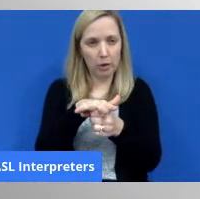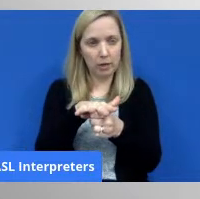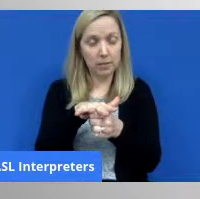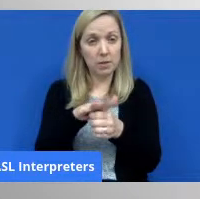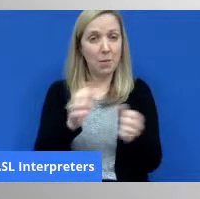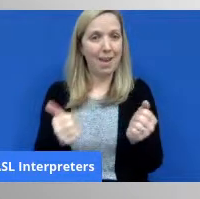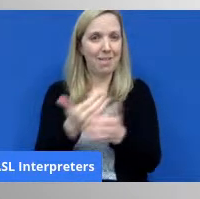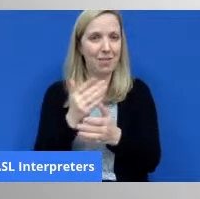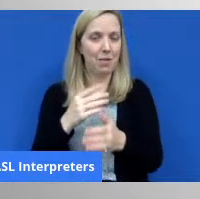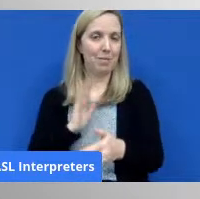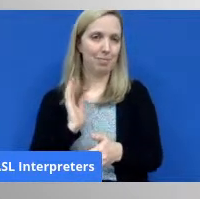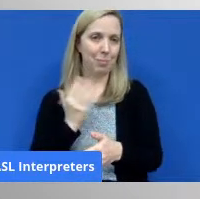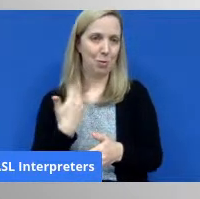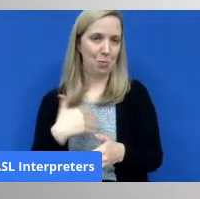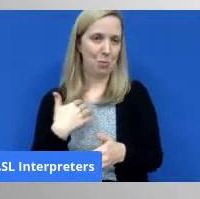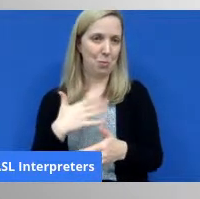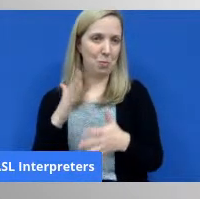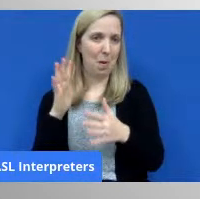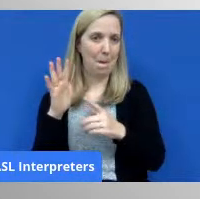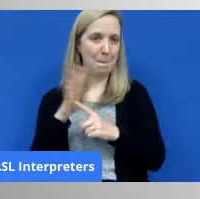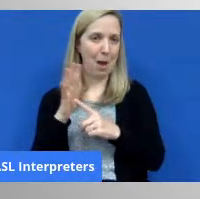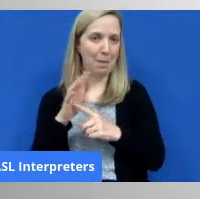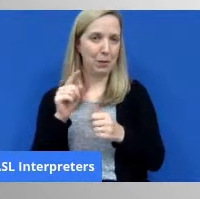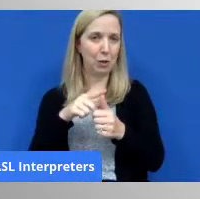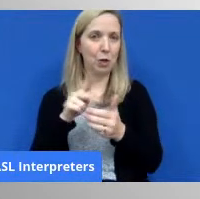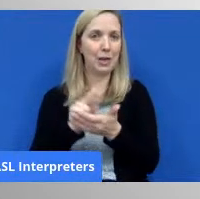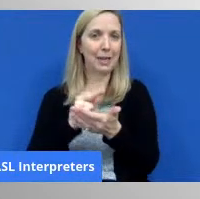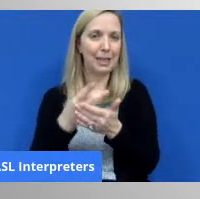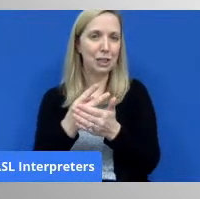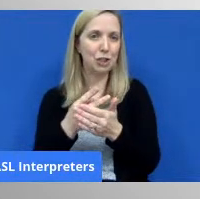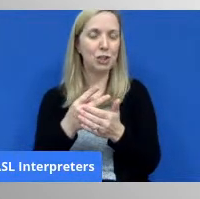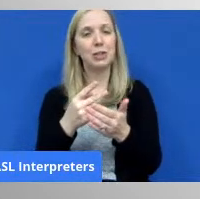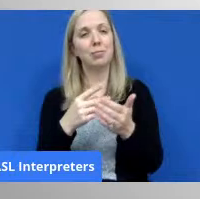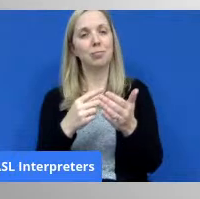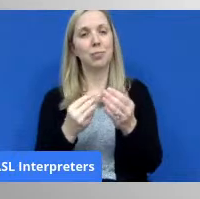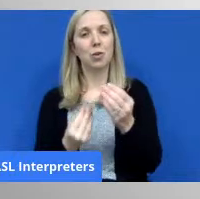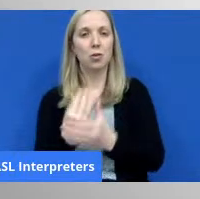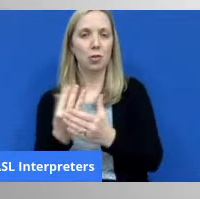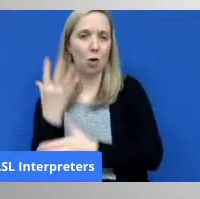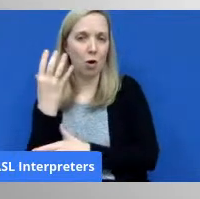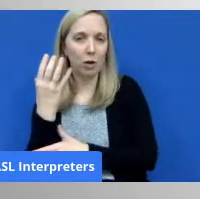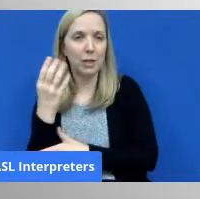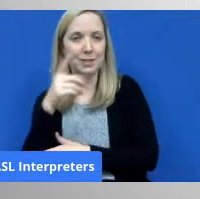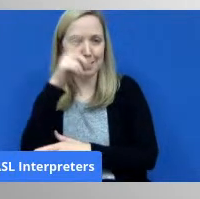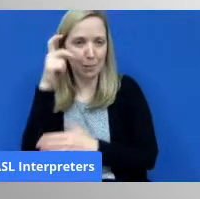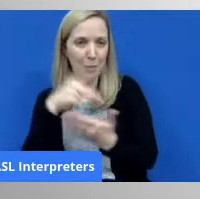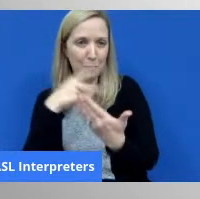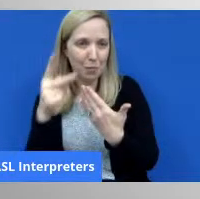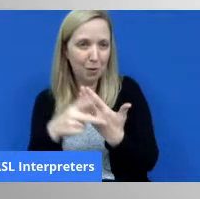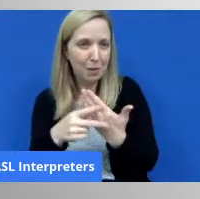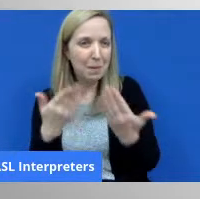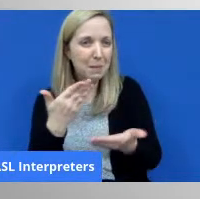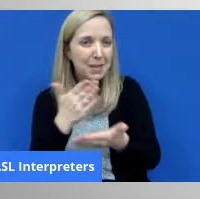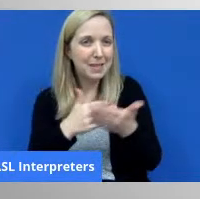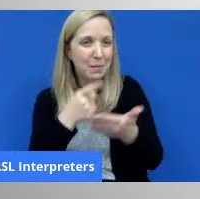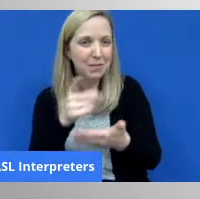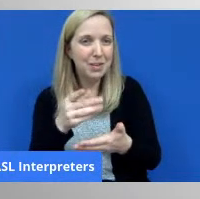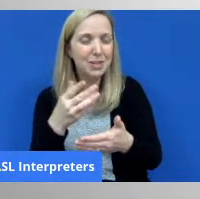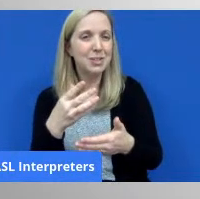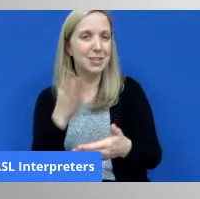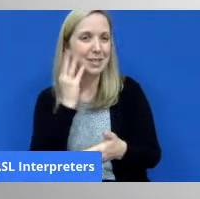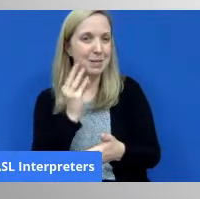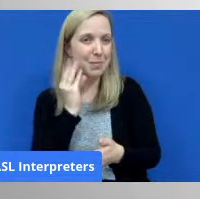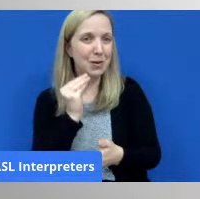popular Kitchen Garden Corps summer program. Some of you have probably attended pop-up lunches as part of that